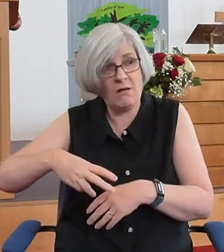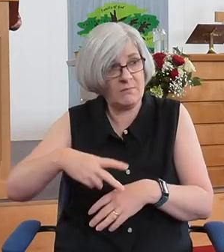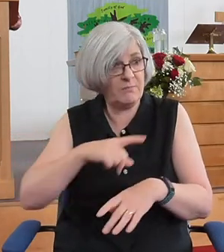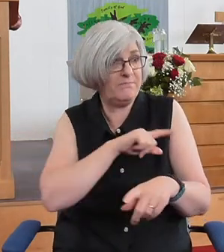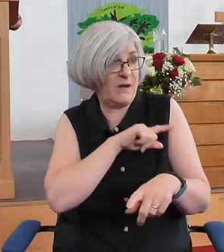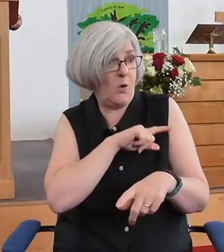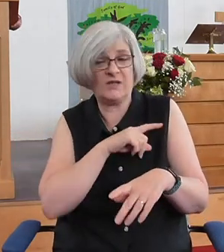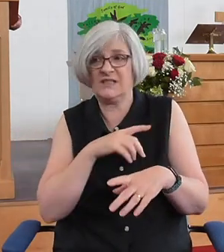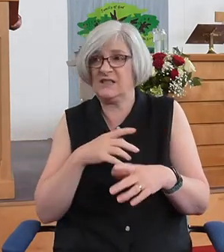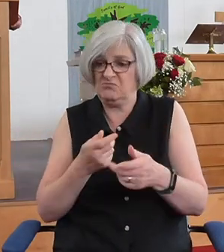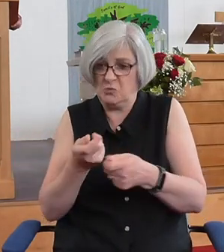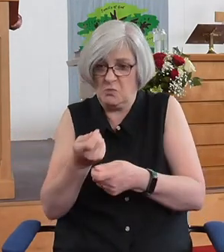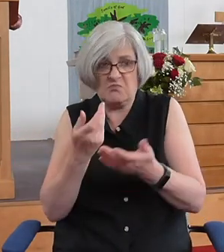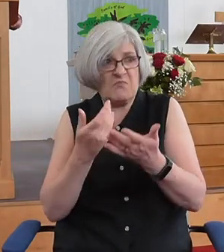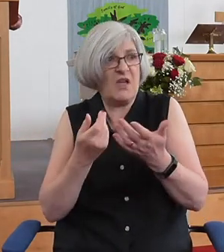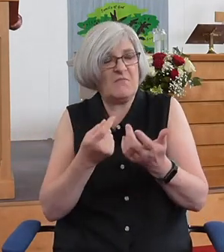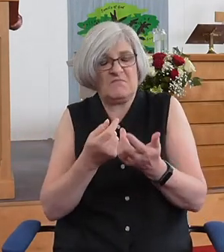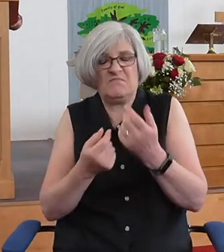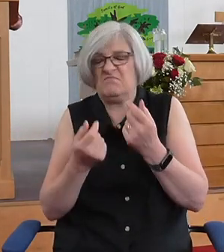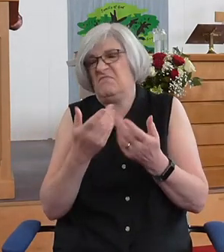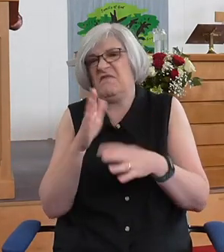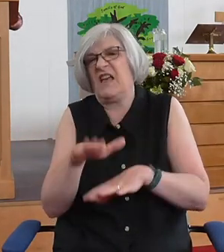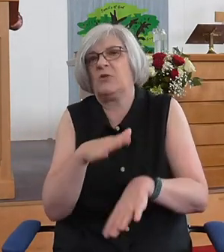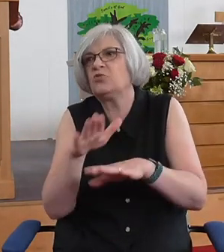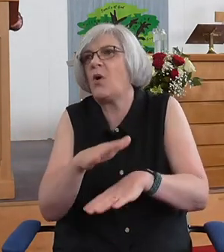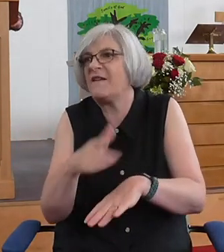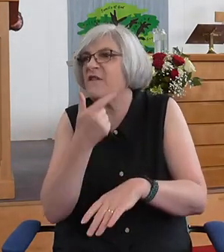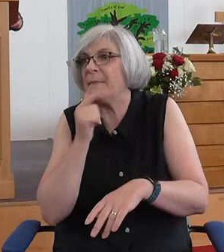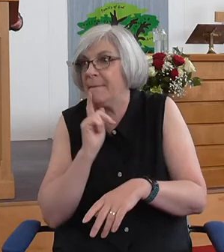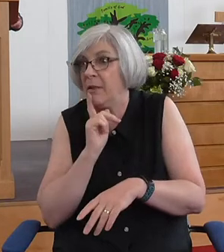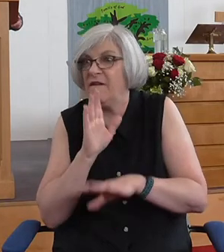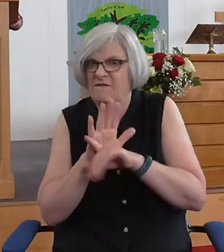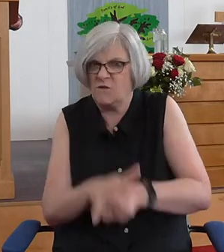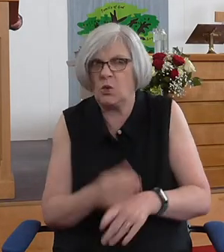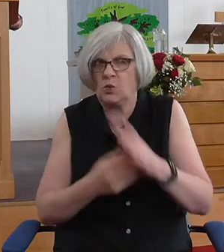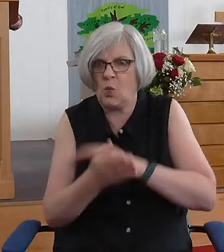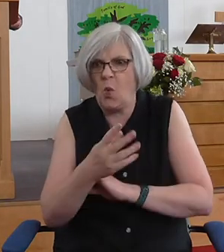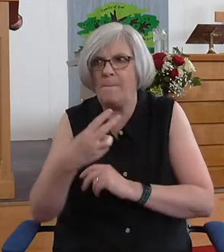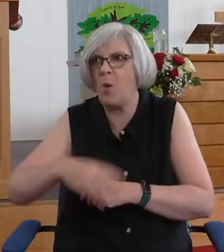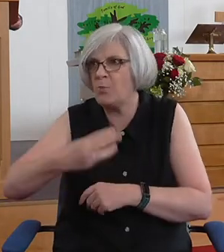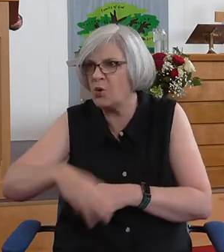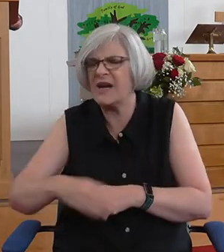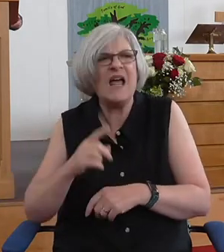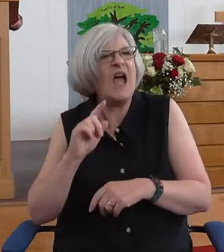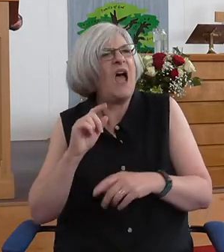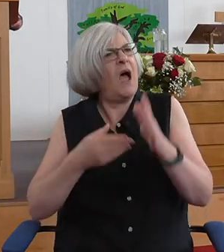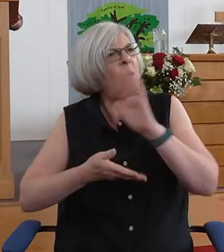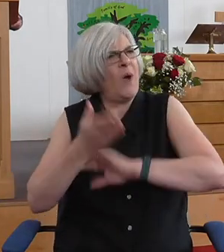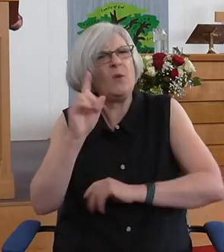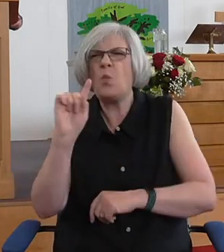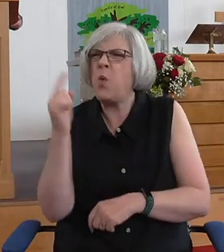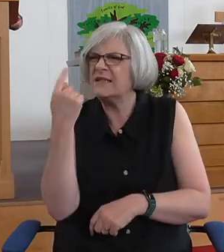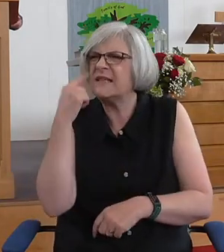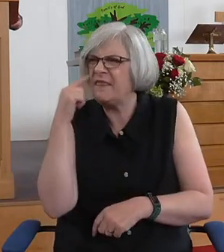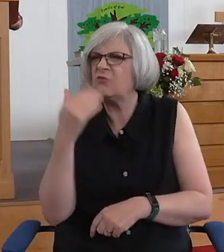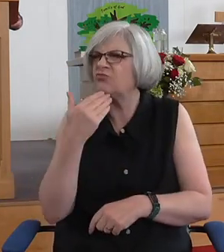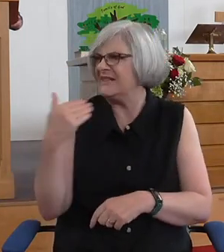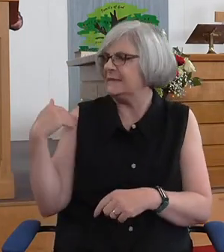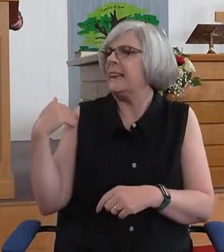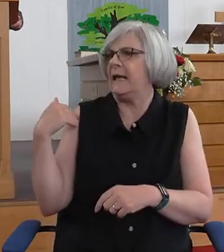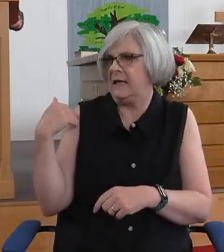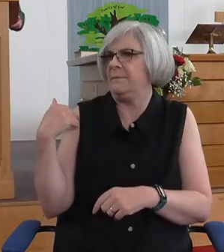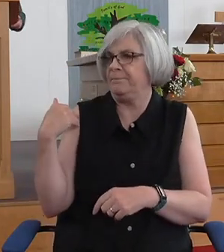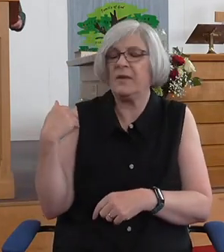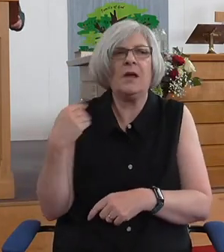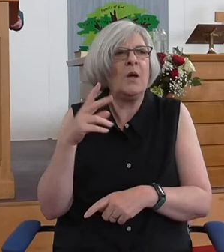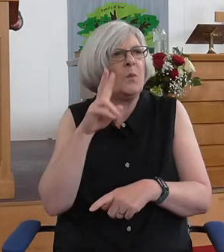but had sympathy who were those who were forced to. I think I've only been in a pawnbroker's once, and it was quite recently, when